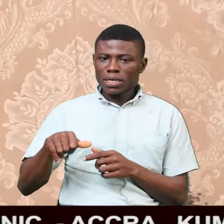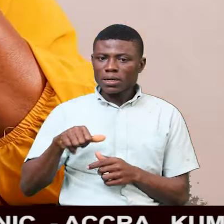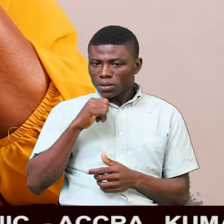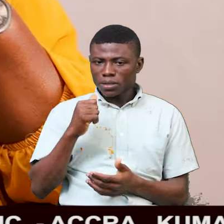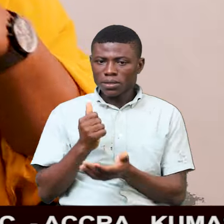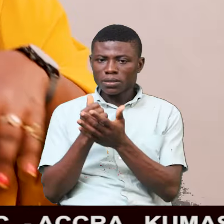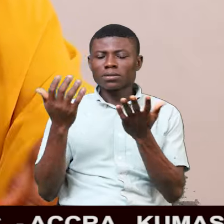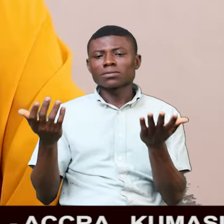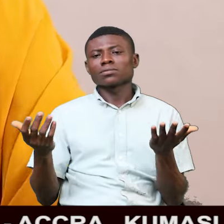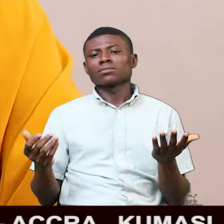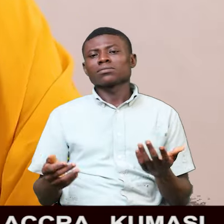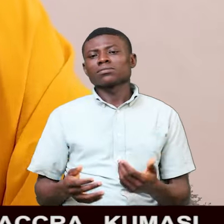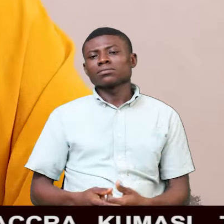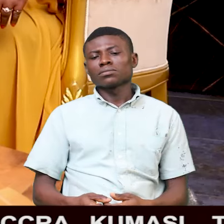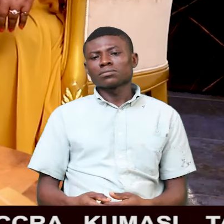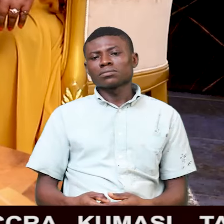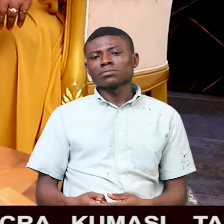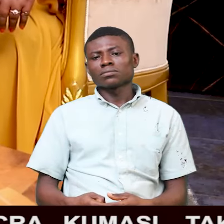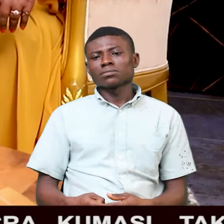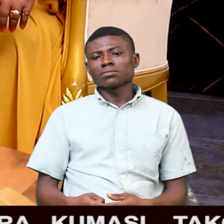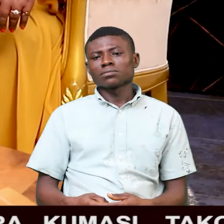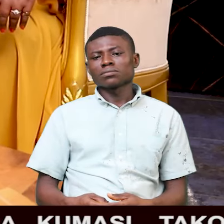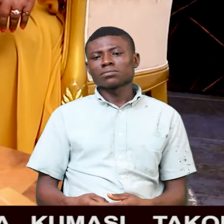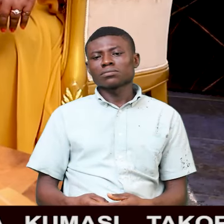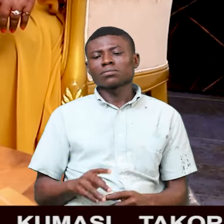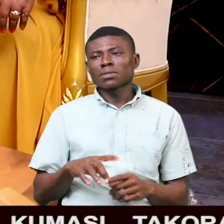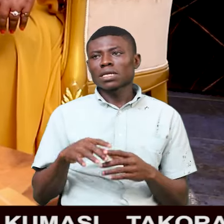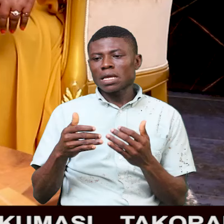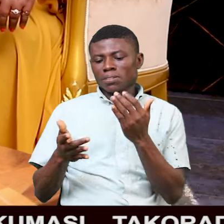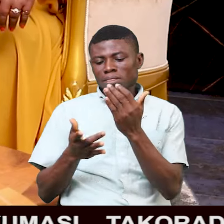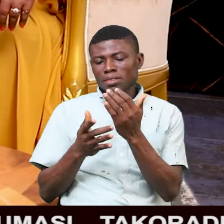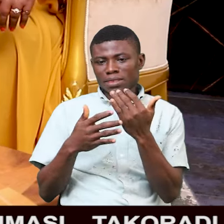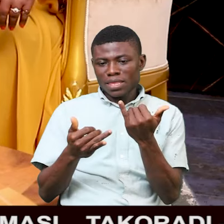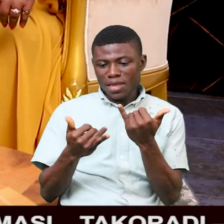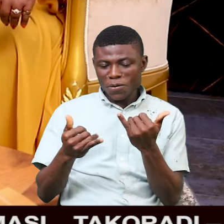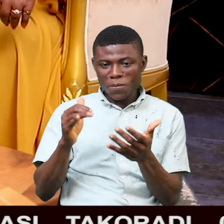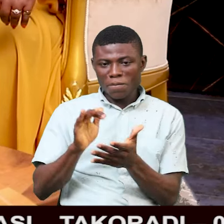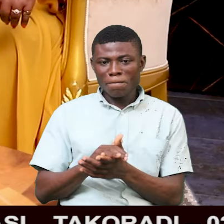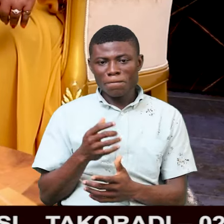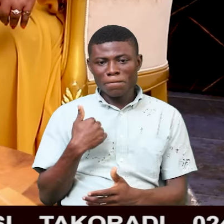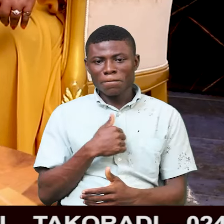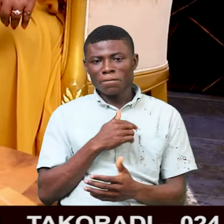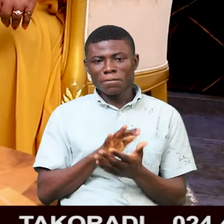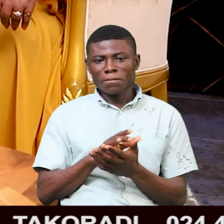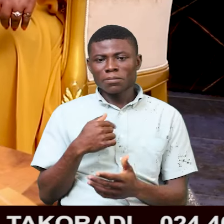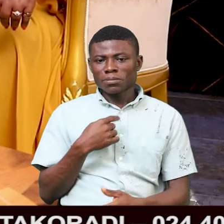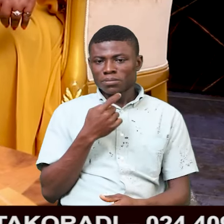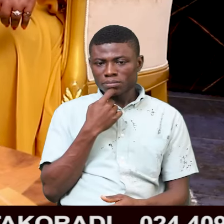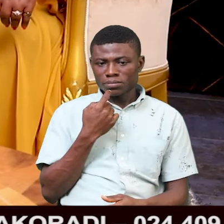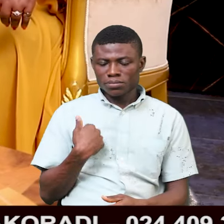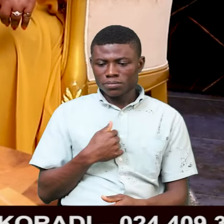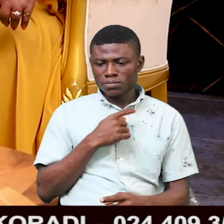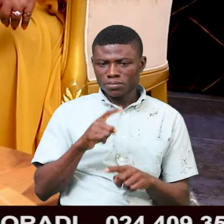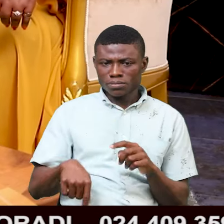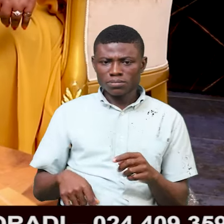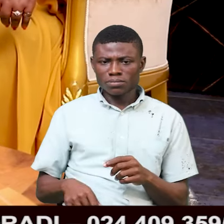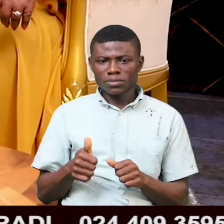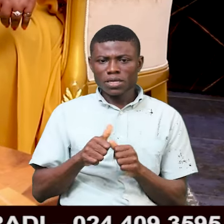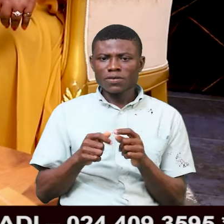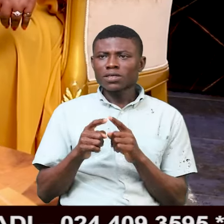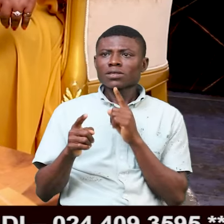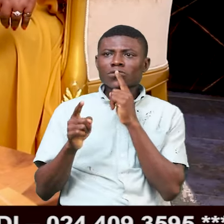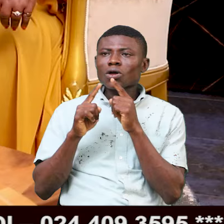mo. And no ni asem no. Modern marriage. Yesterday na me say dey bi we can eh dey bi o kan wan